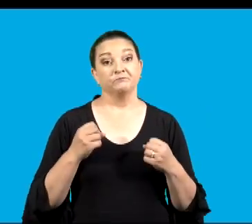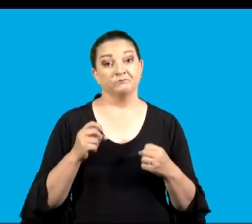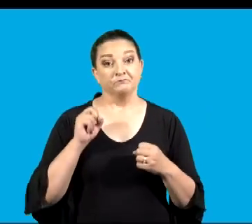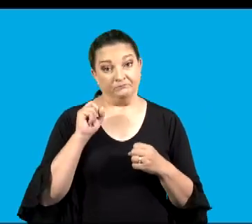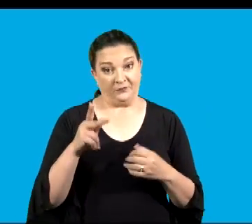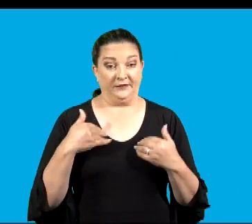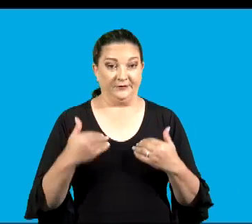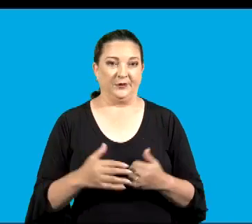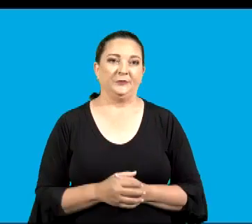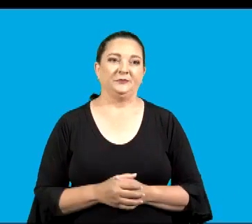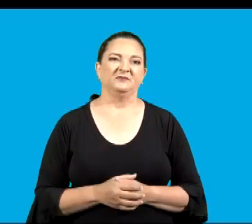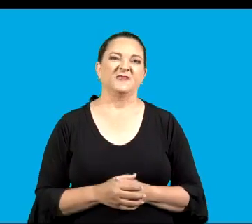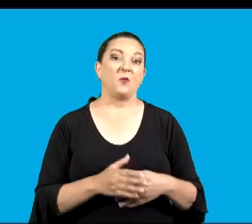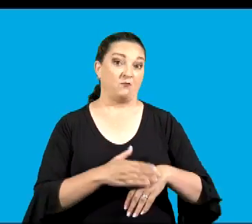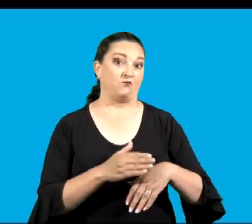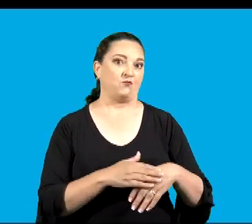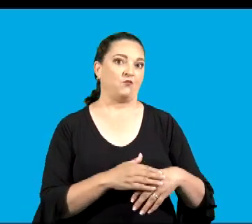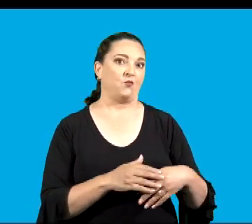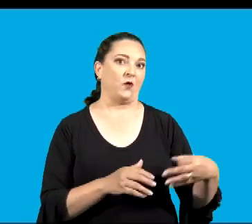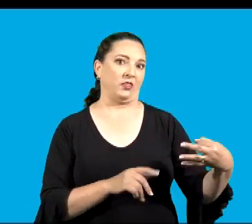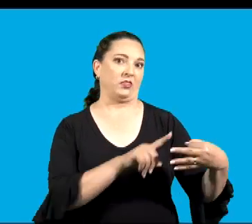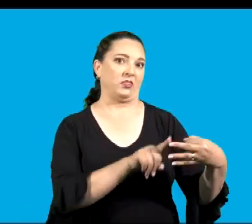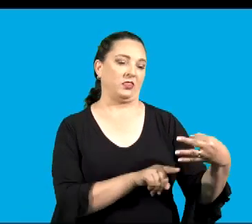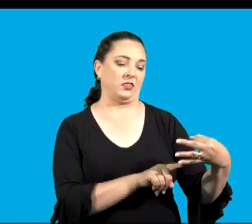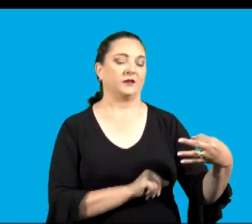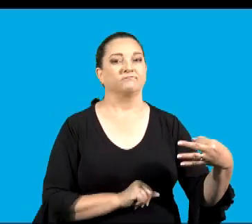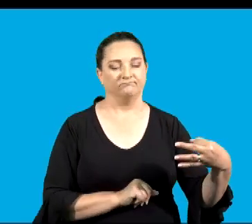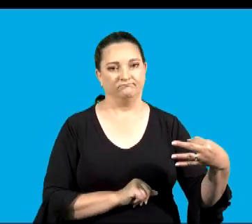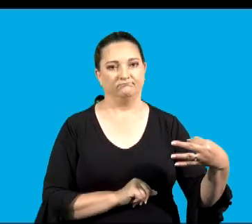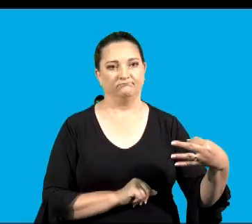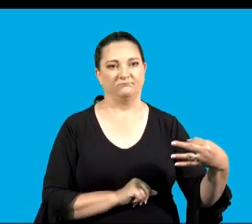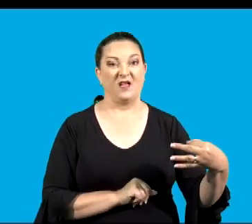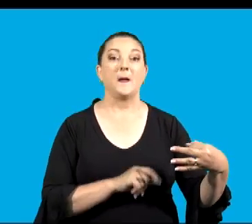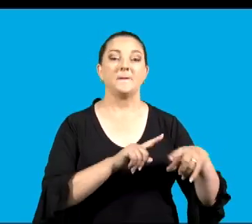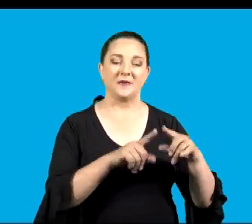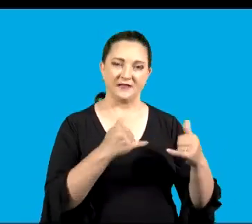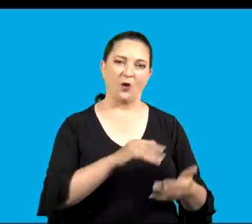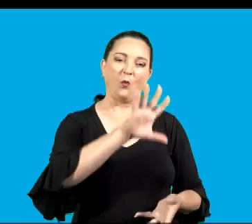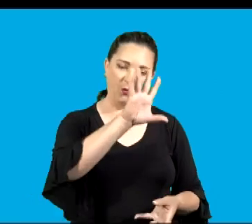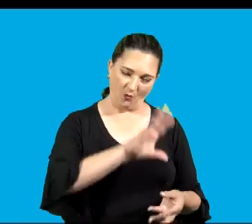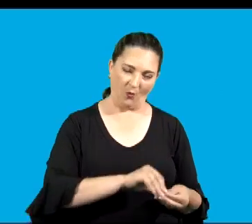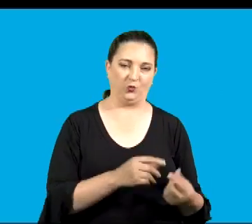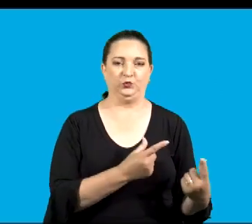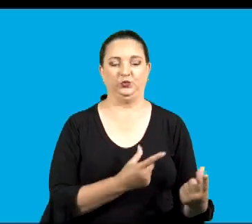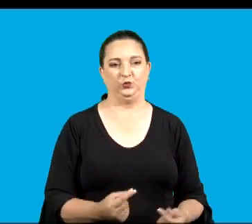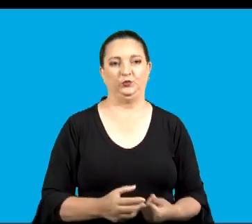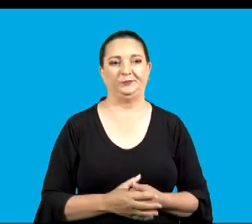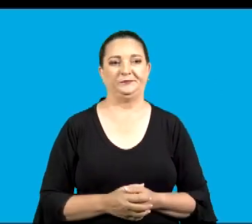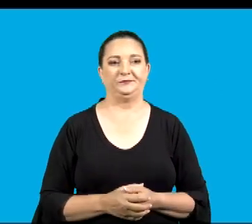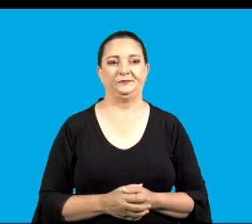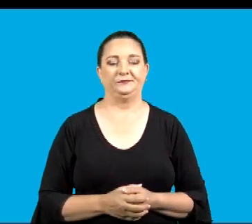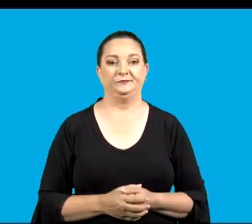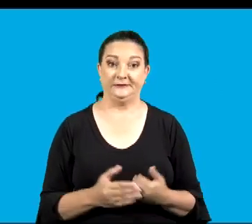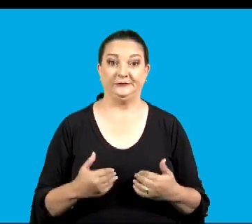Okay, so here is another 3 more, and we are going to do all of them. Okay,